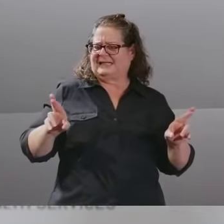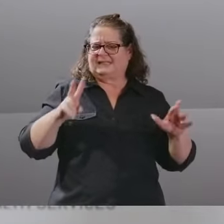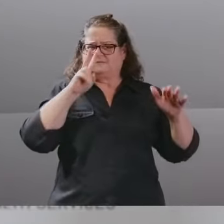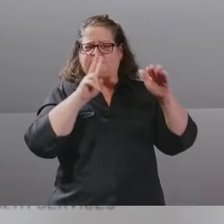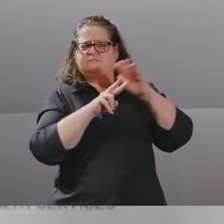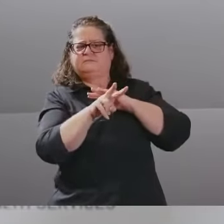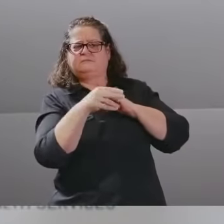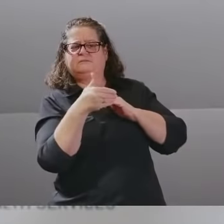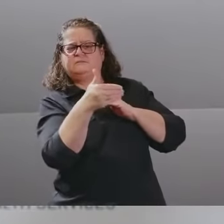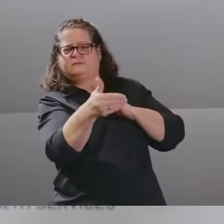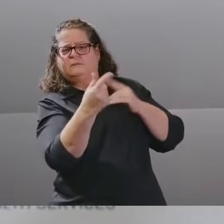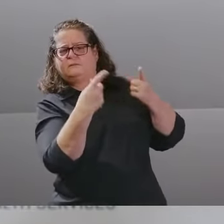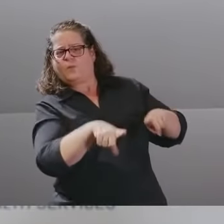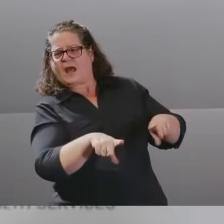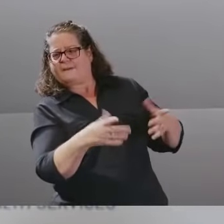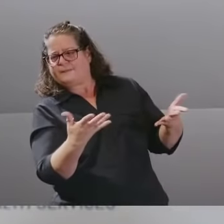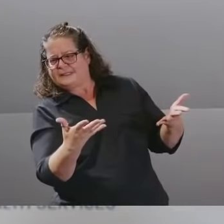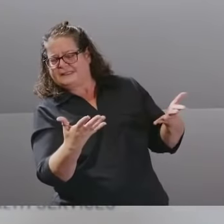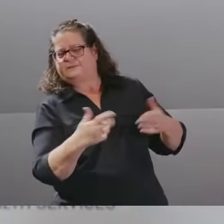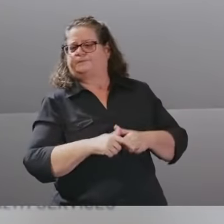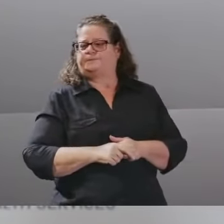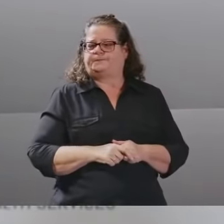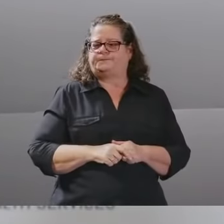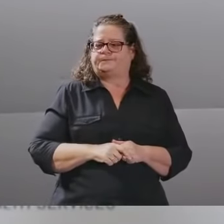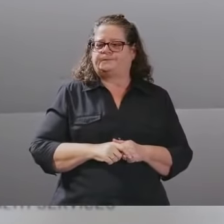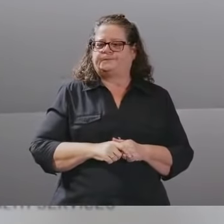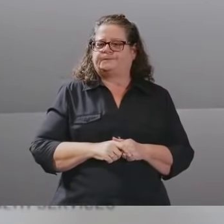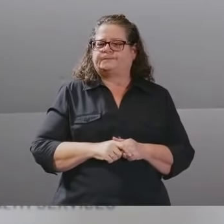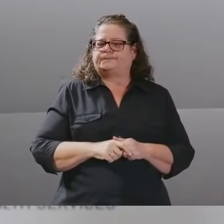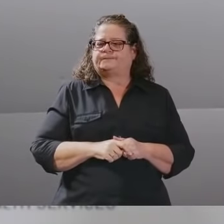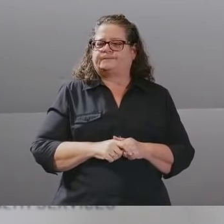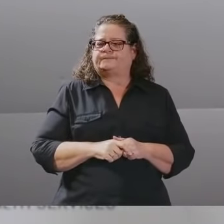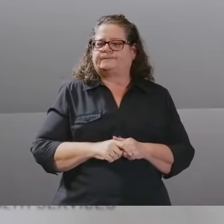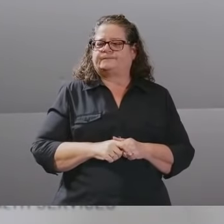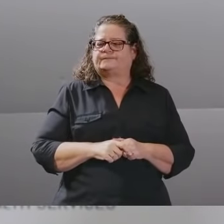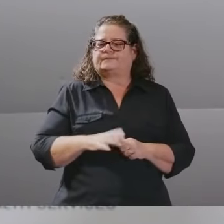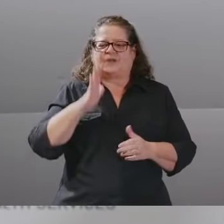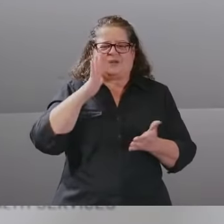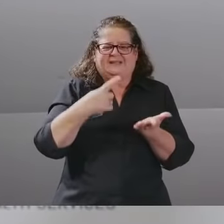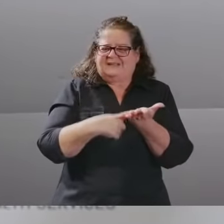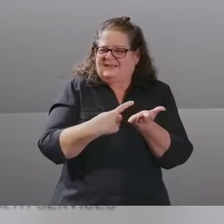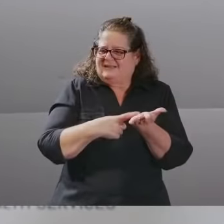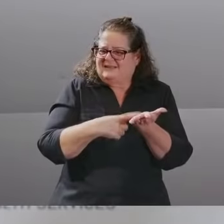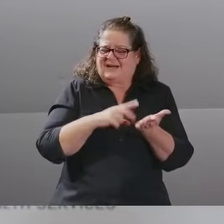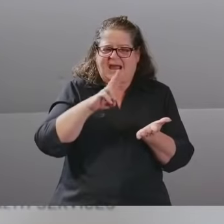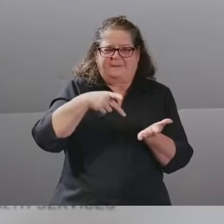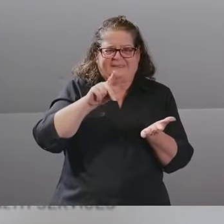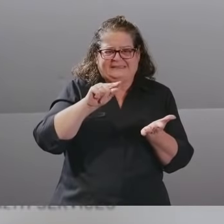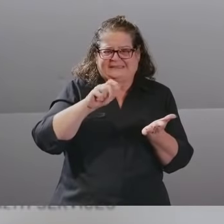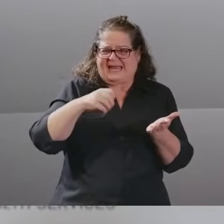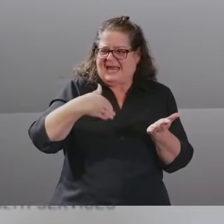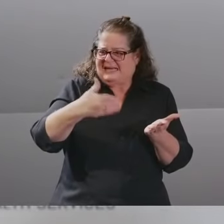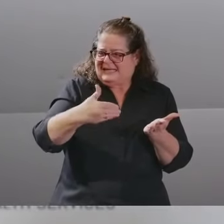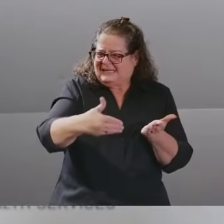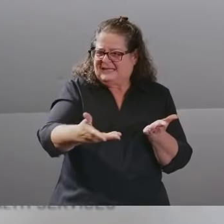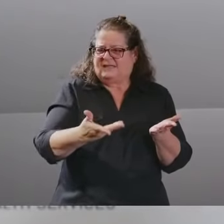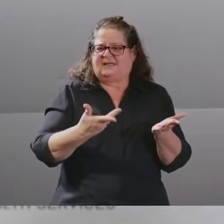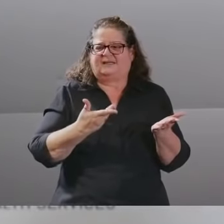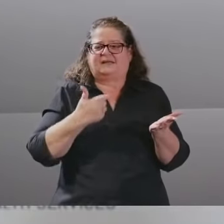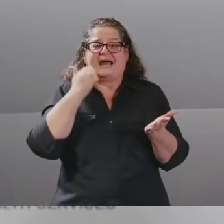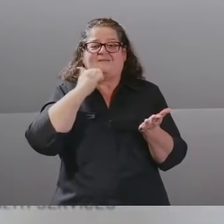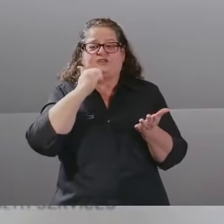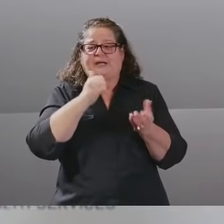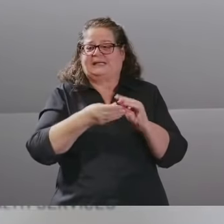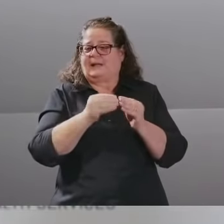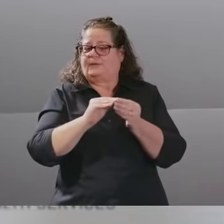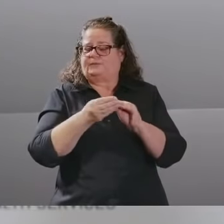entire time. So it's something that we're going to talk about and update. Of course, the numbers on a daily basis, and